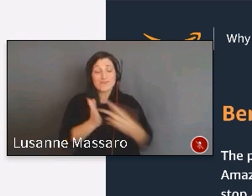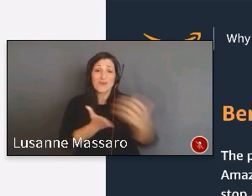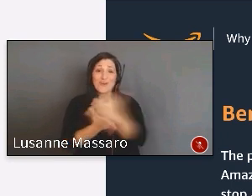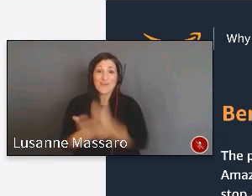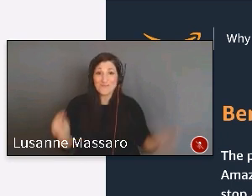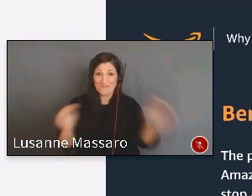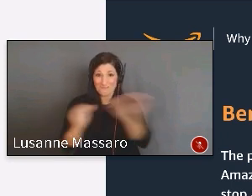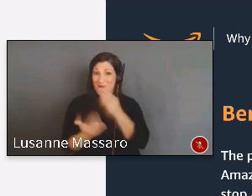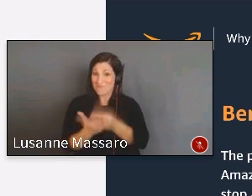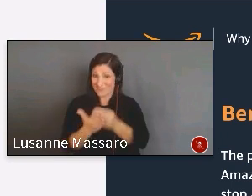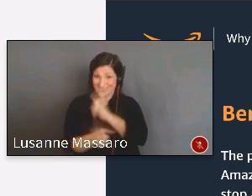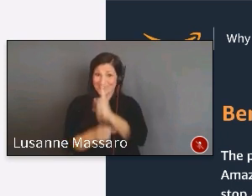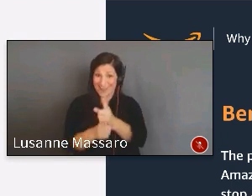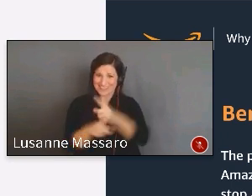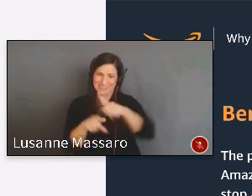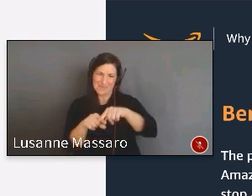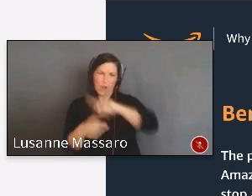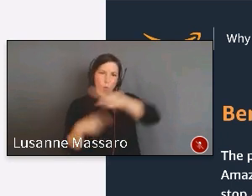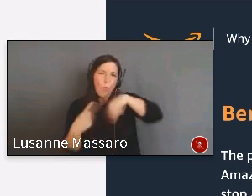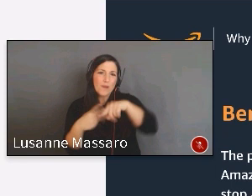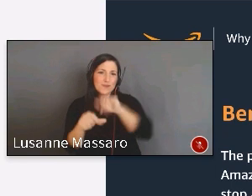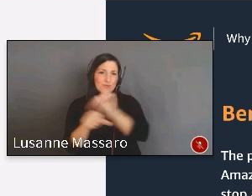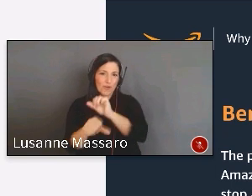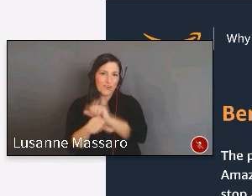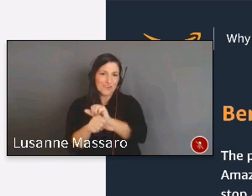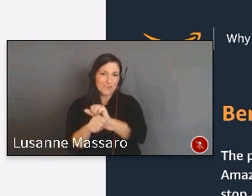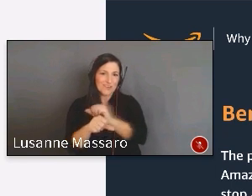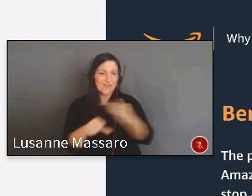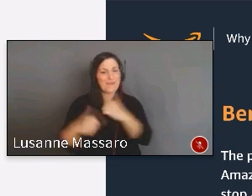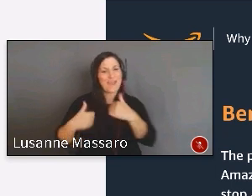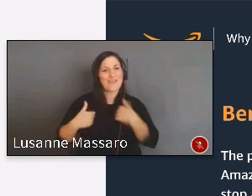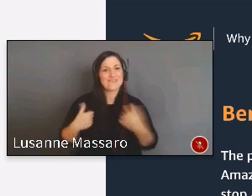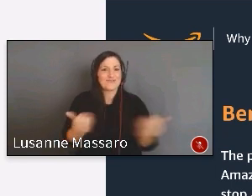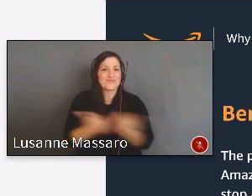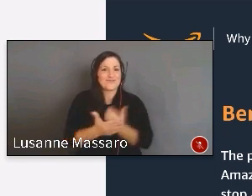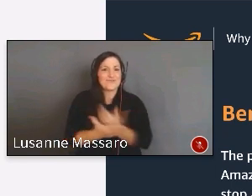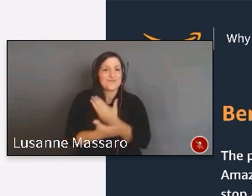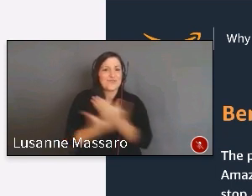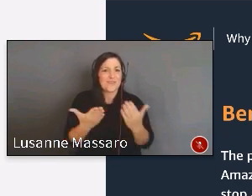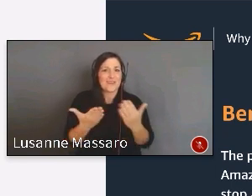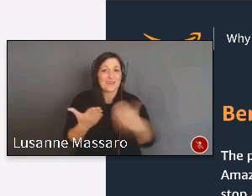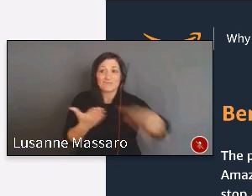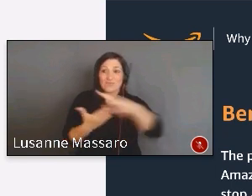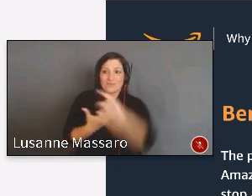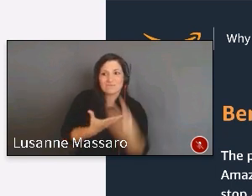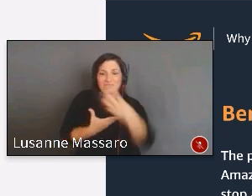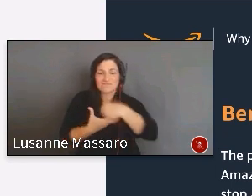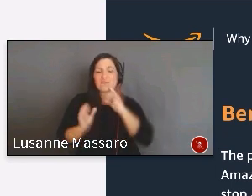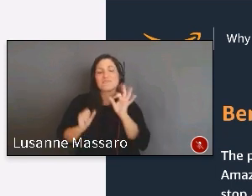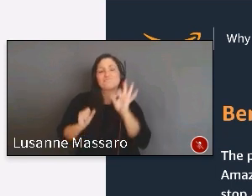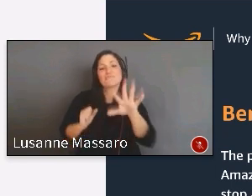more money, right? And so even we have this new thing. So since you guys are on this call, we definitely want to give you guys this exclusive tip,